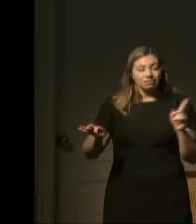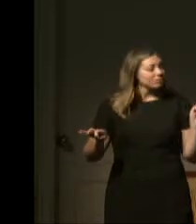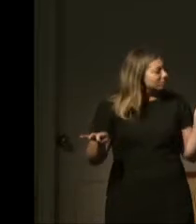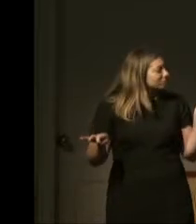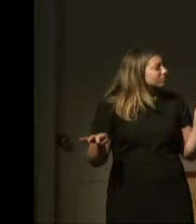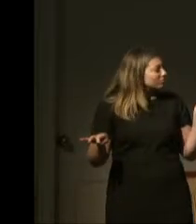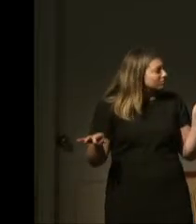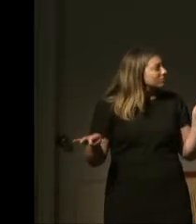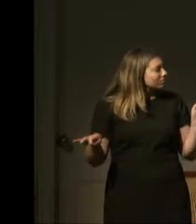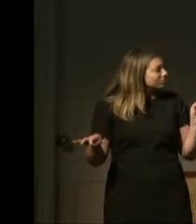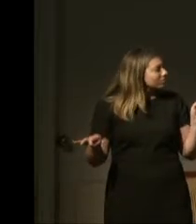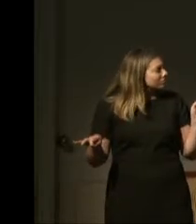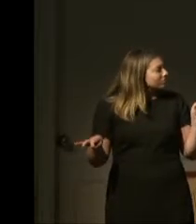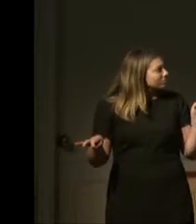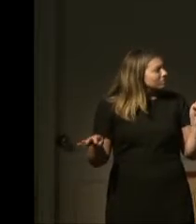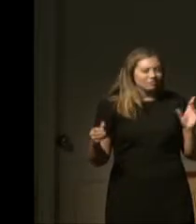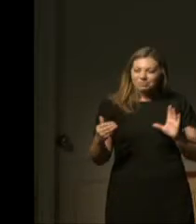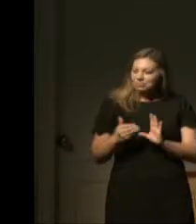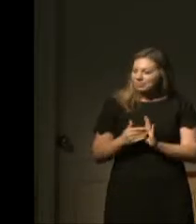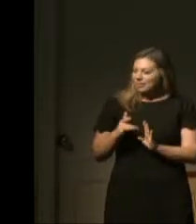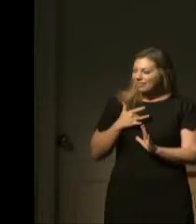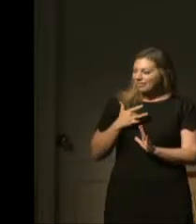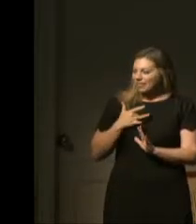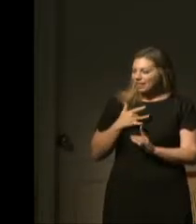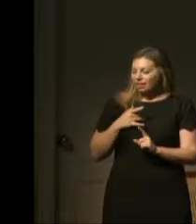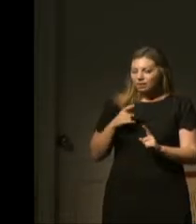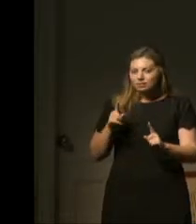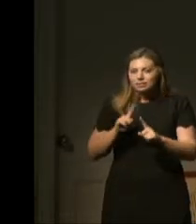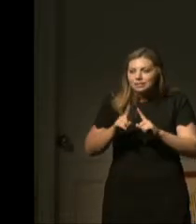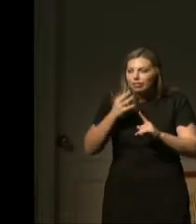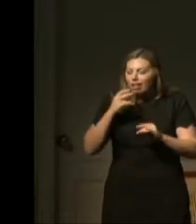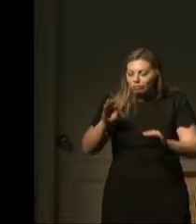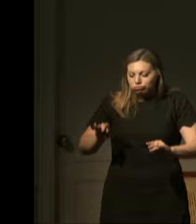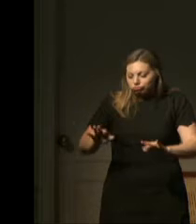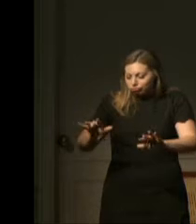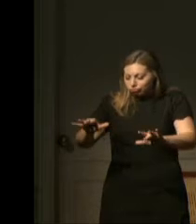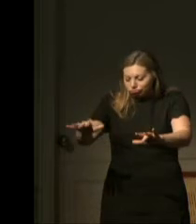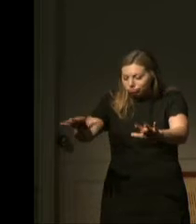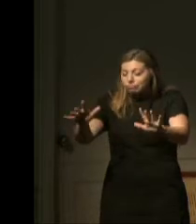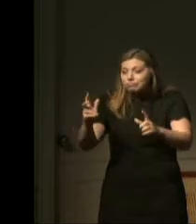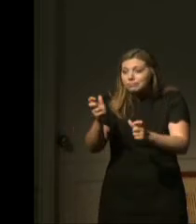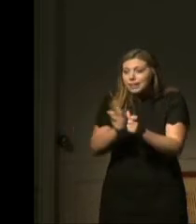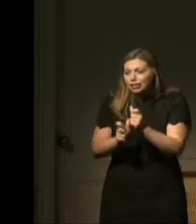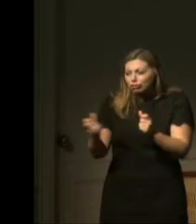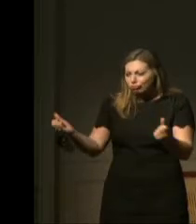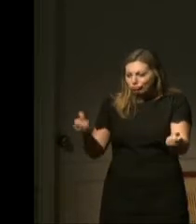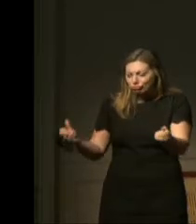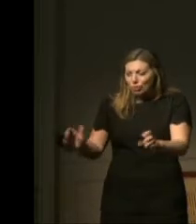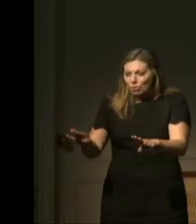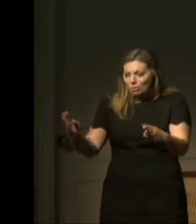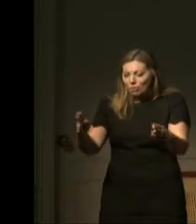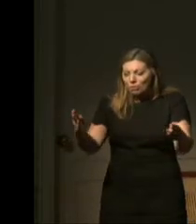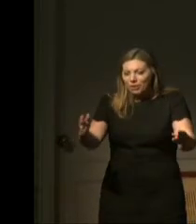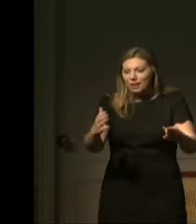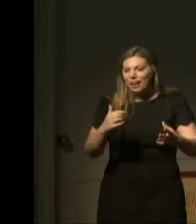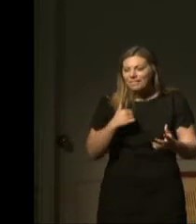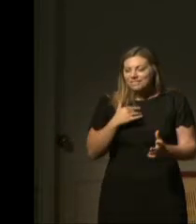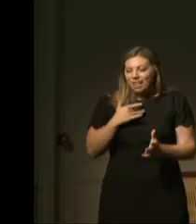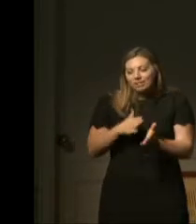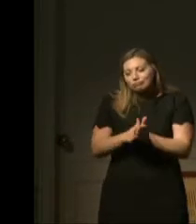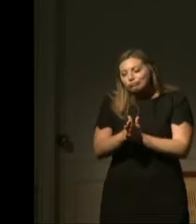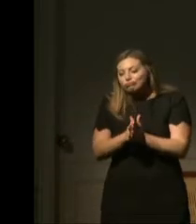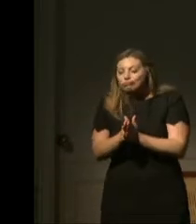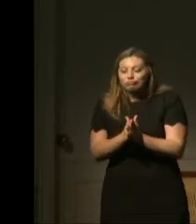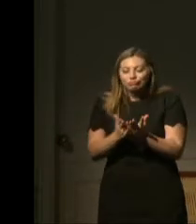Again, the sense of a riot of color. Every cabinet open. There's an ache and eagerness